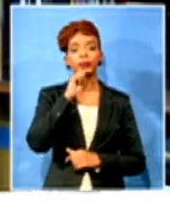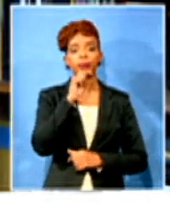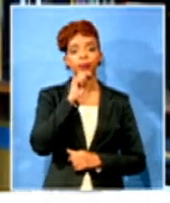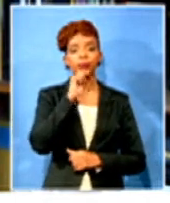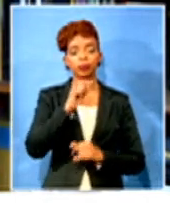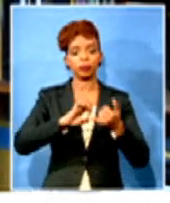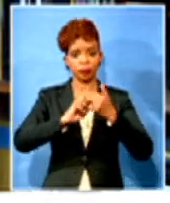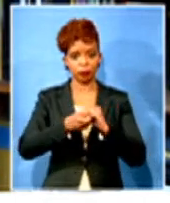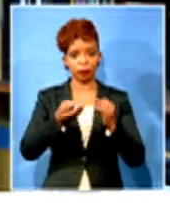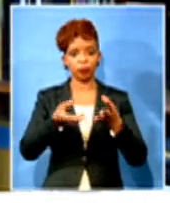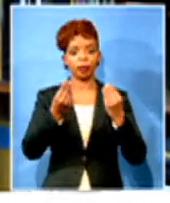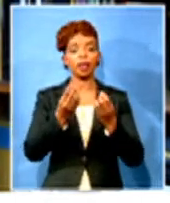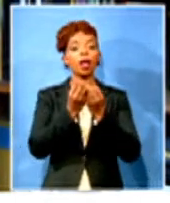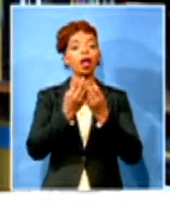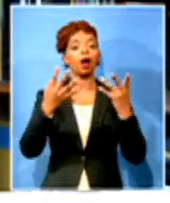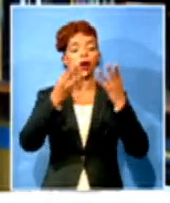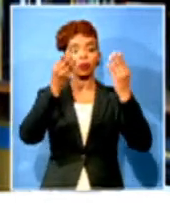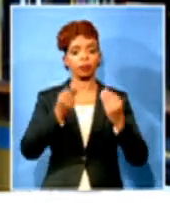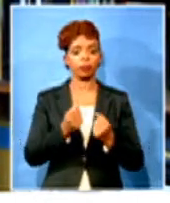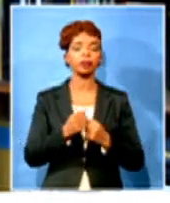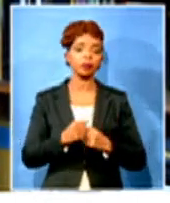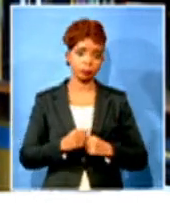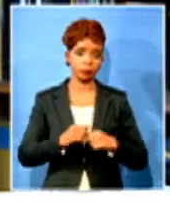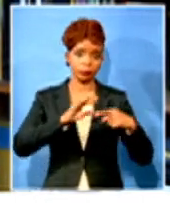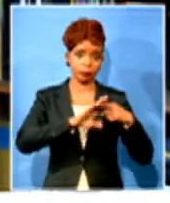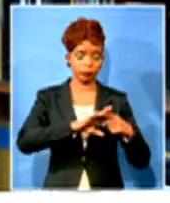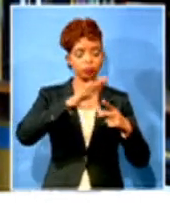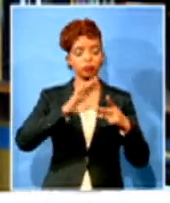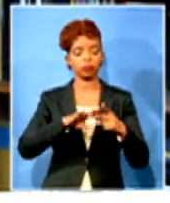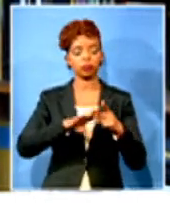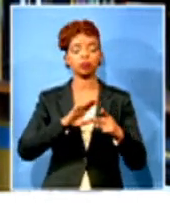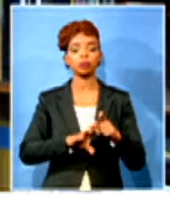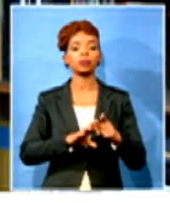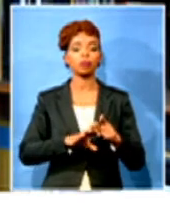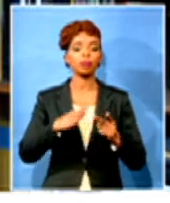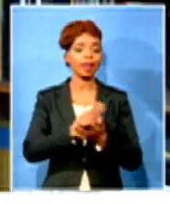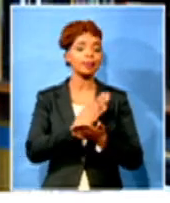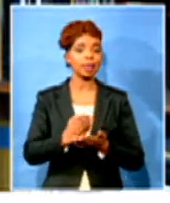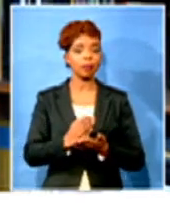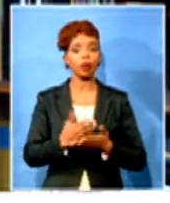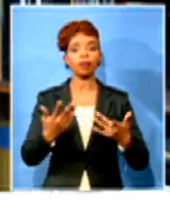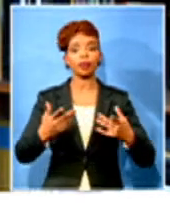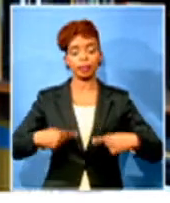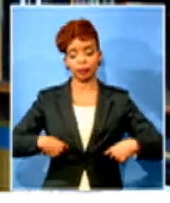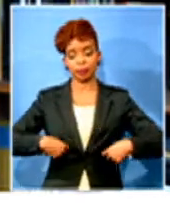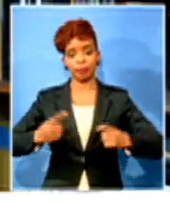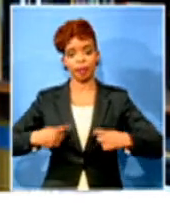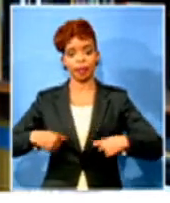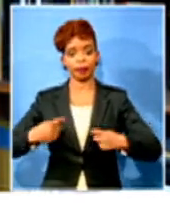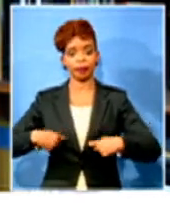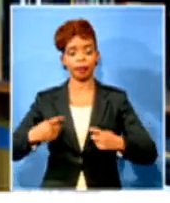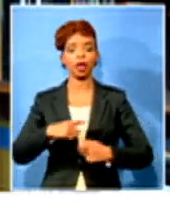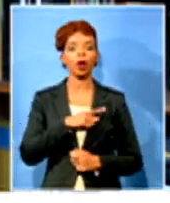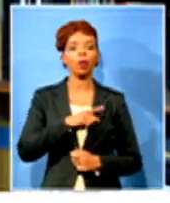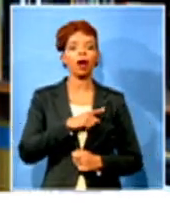money together. That's the first part. The second part is obviously some of the spending will help us because collect a